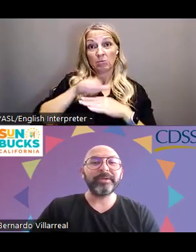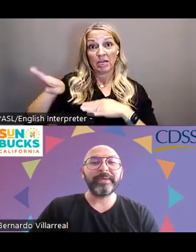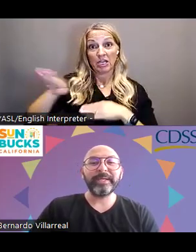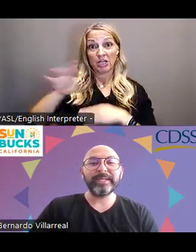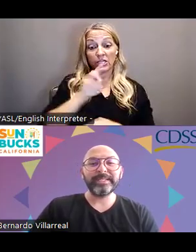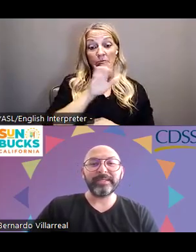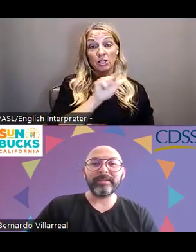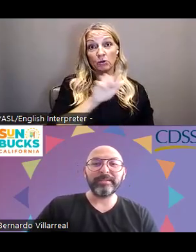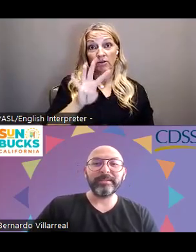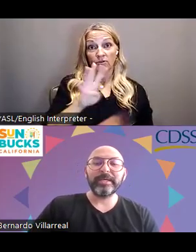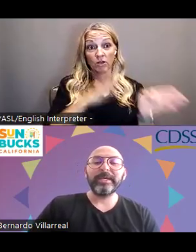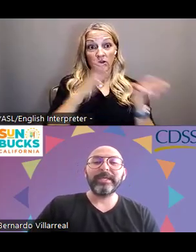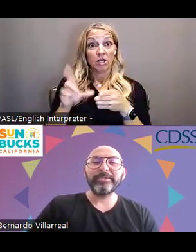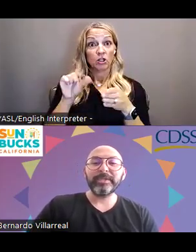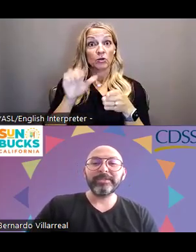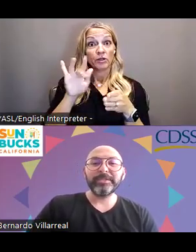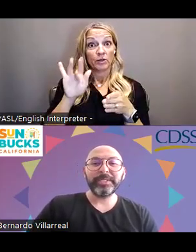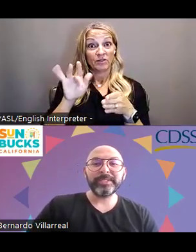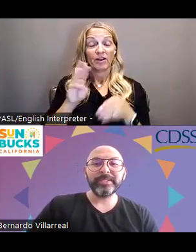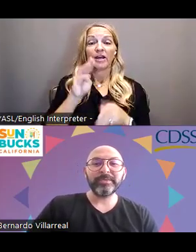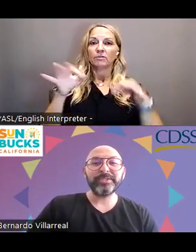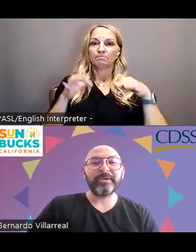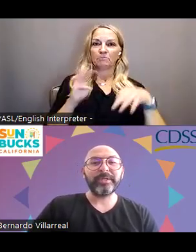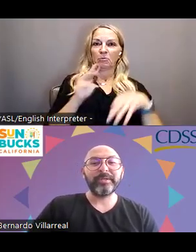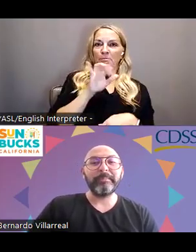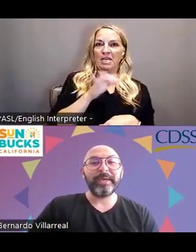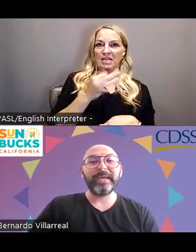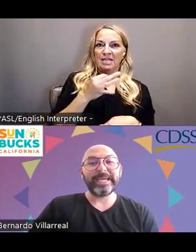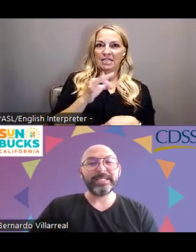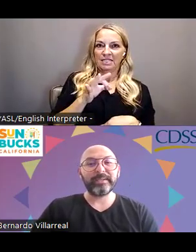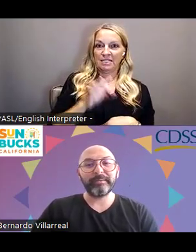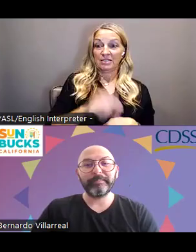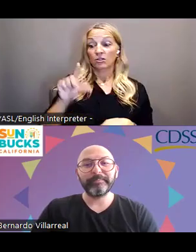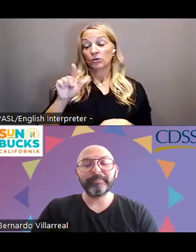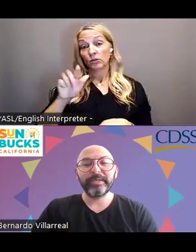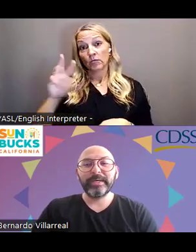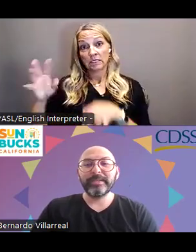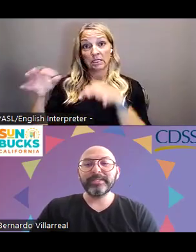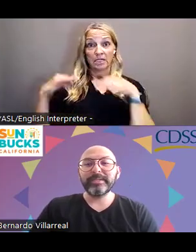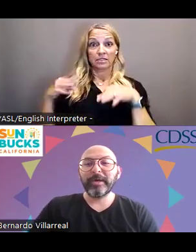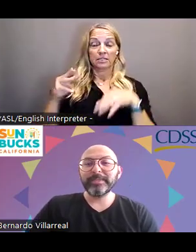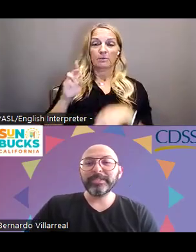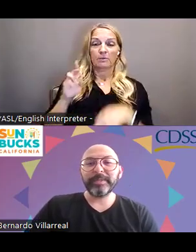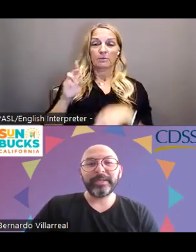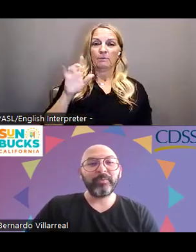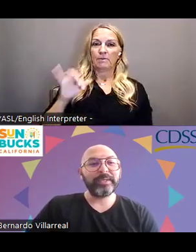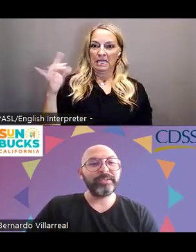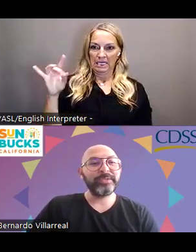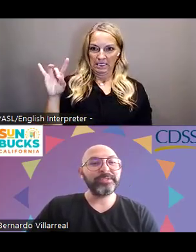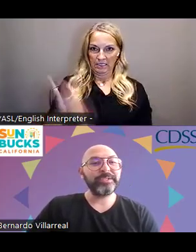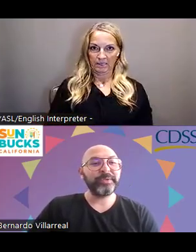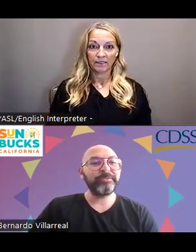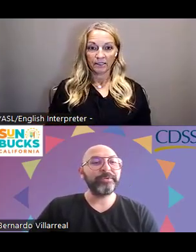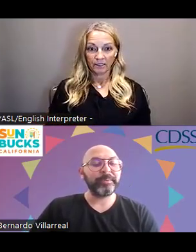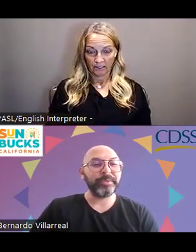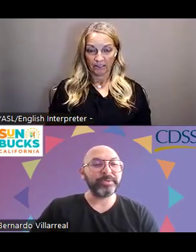2025, we started on May 19th. And in 2026, we started May 18th. This helps explain why